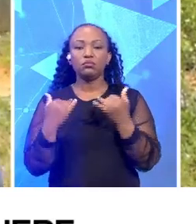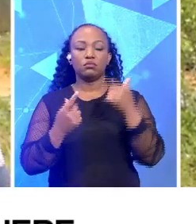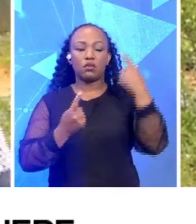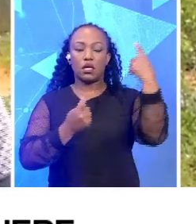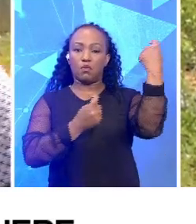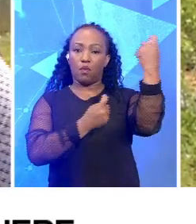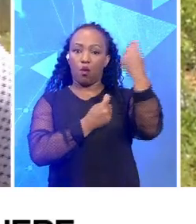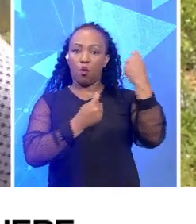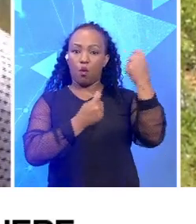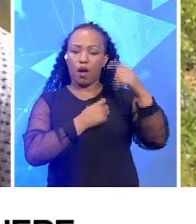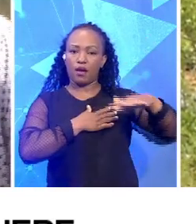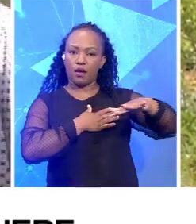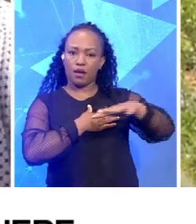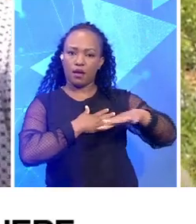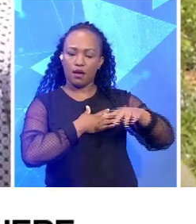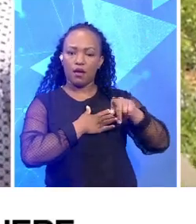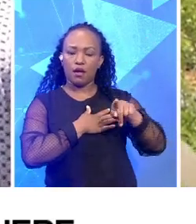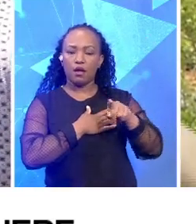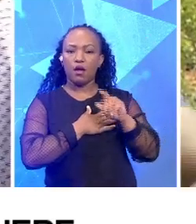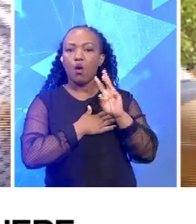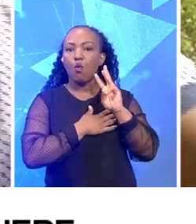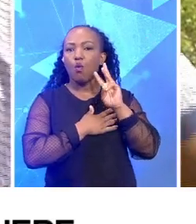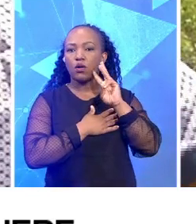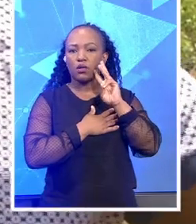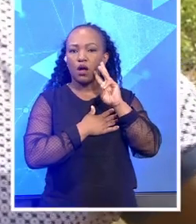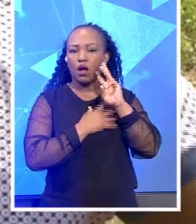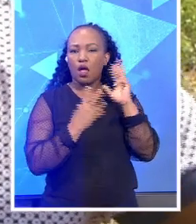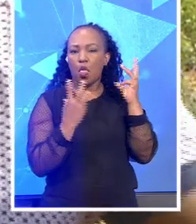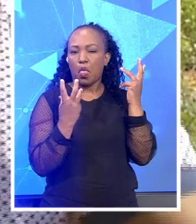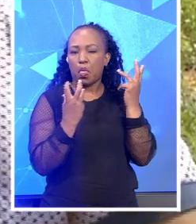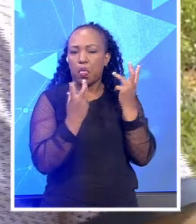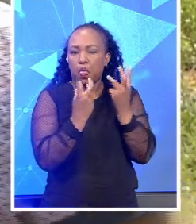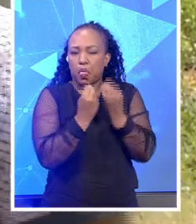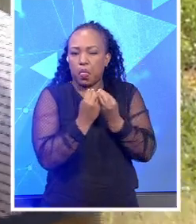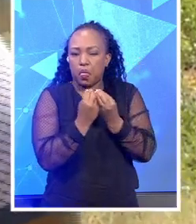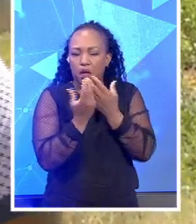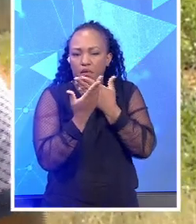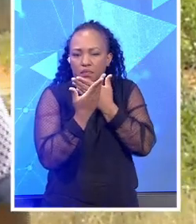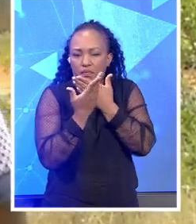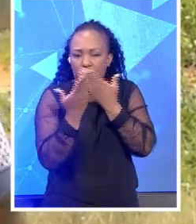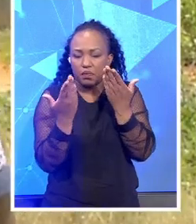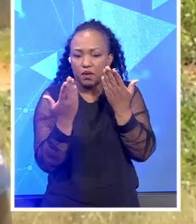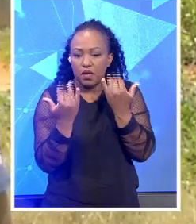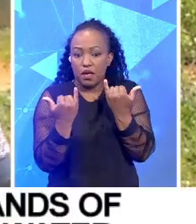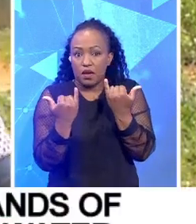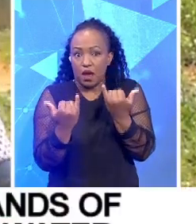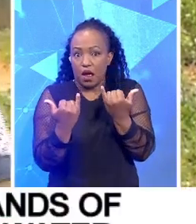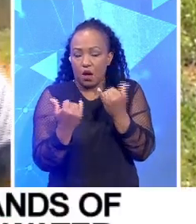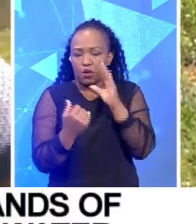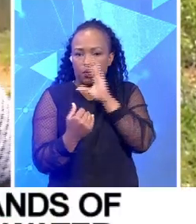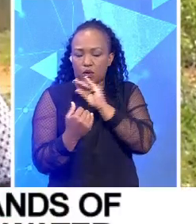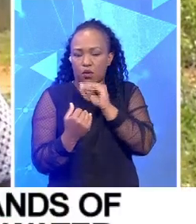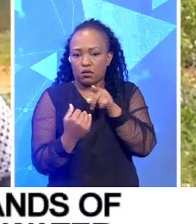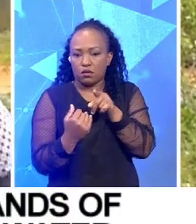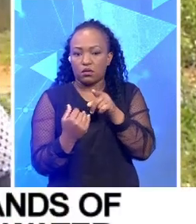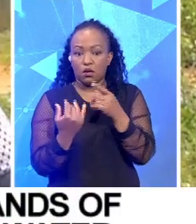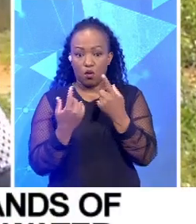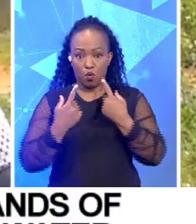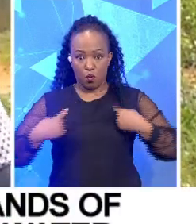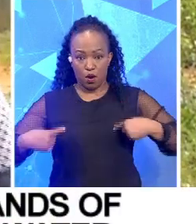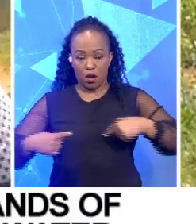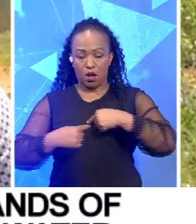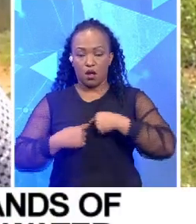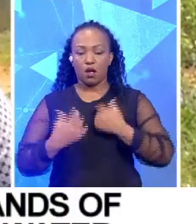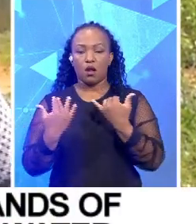Polokwane, water is from zero to very little supply right now as you and I are talking. Where we are right now is